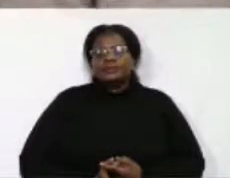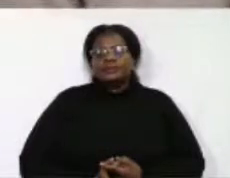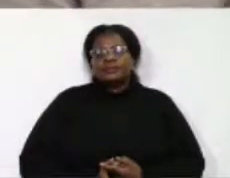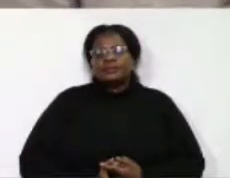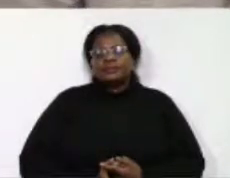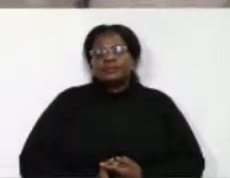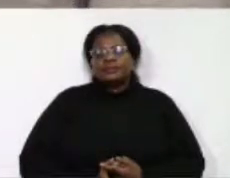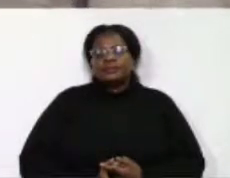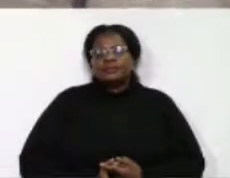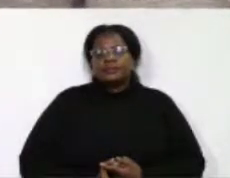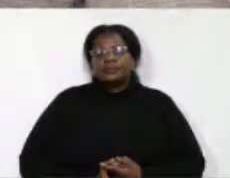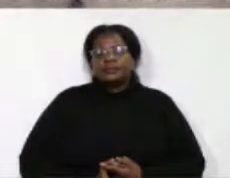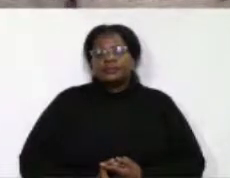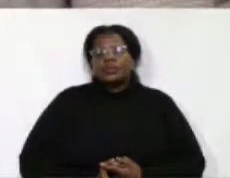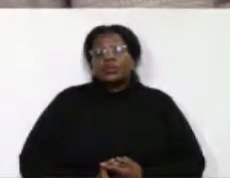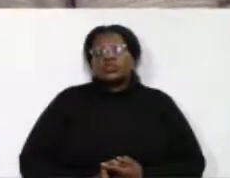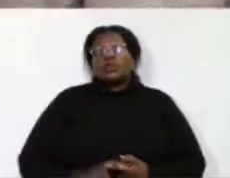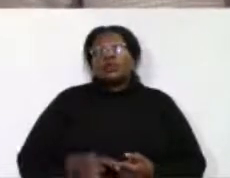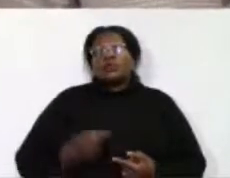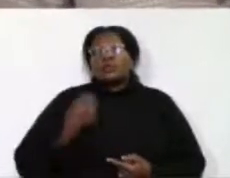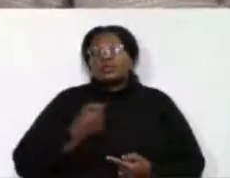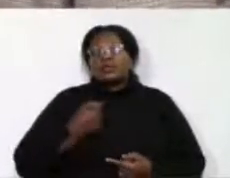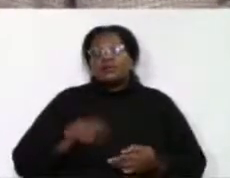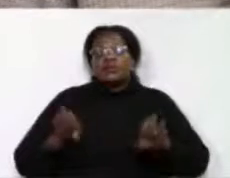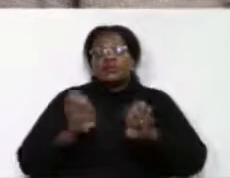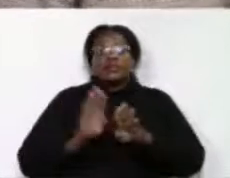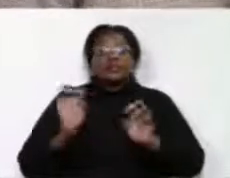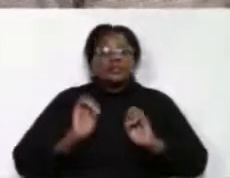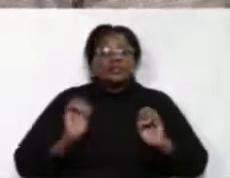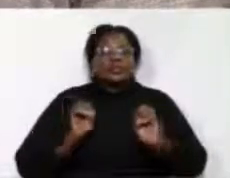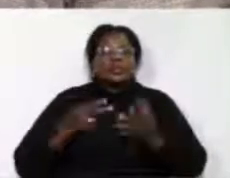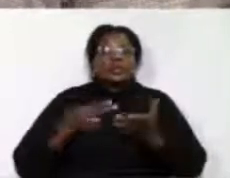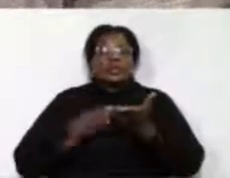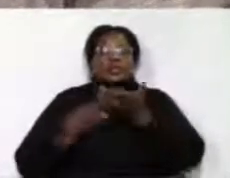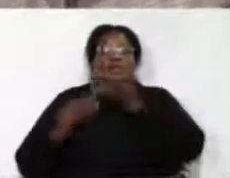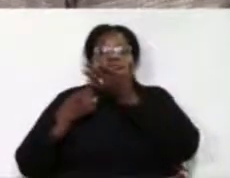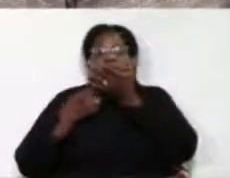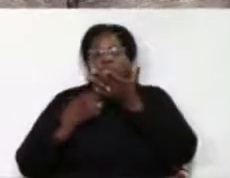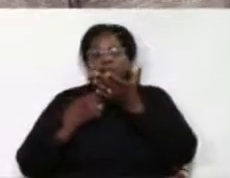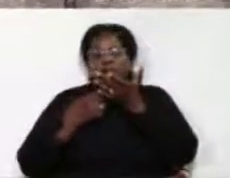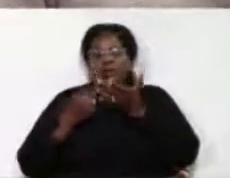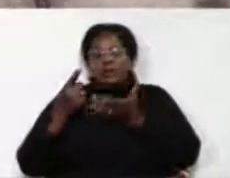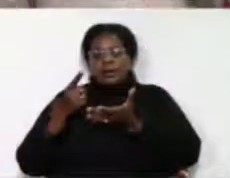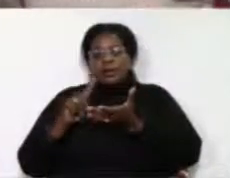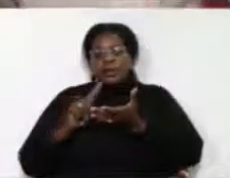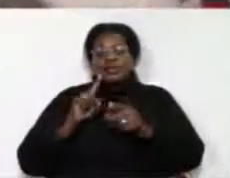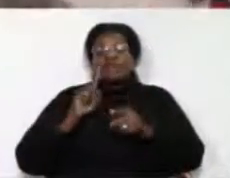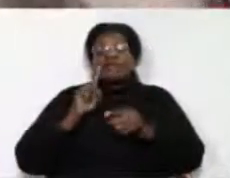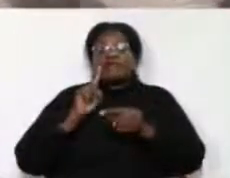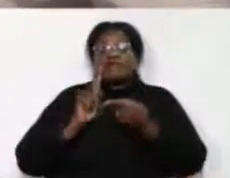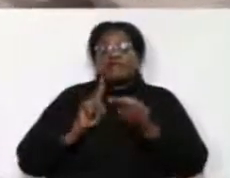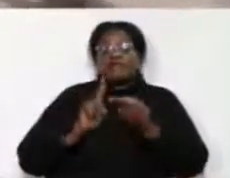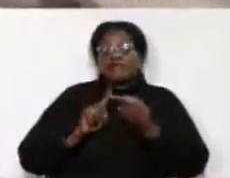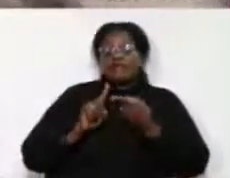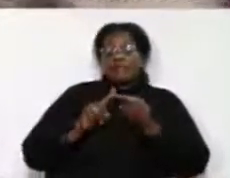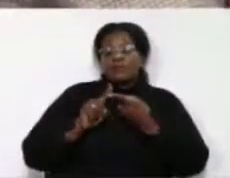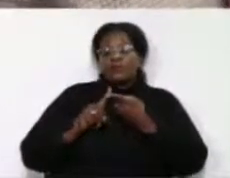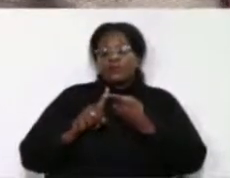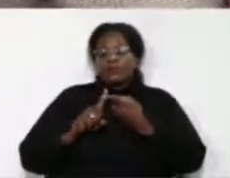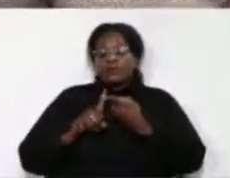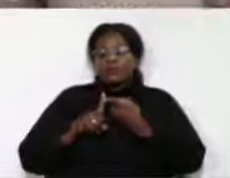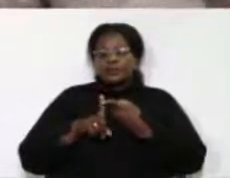chew because I've never run a restaurant. I've eaten in restaurants, but the first one is, oh, sorry. Let not me say